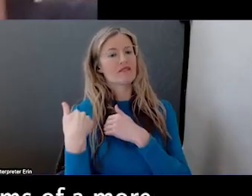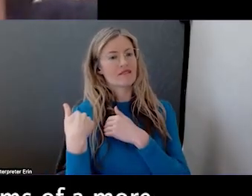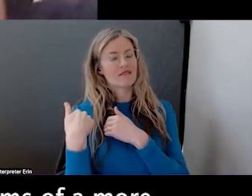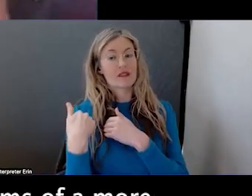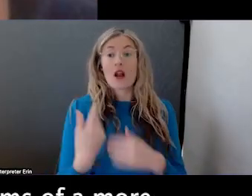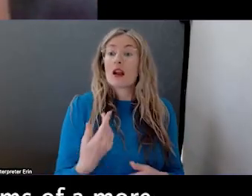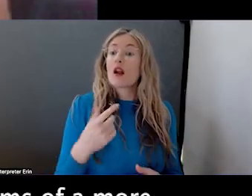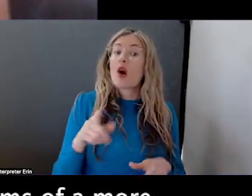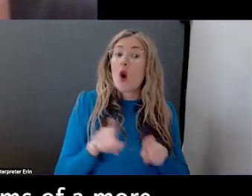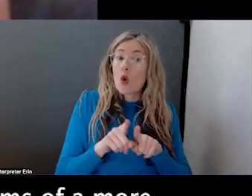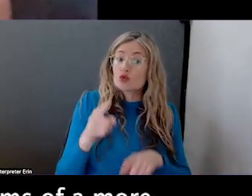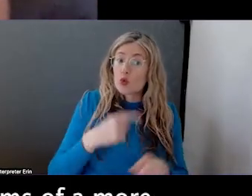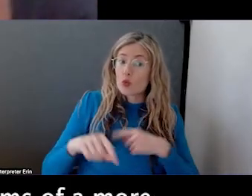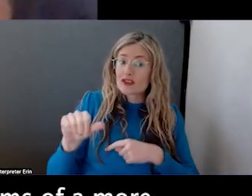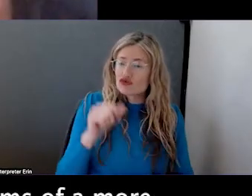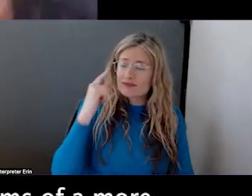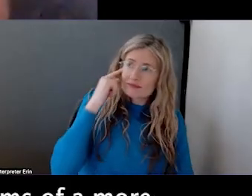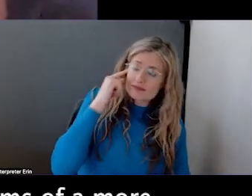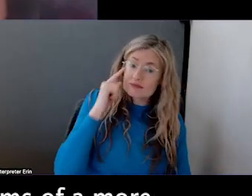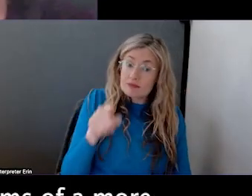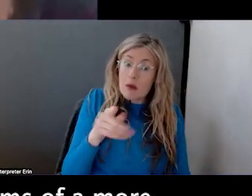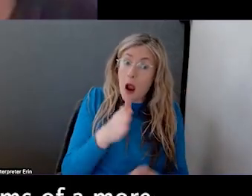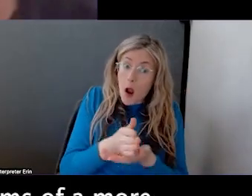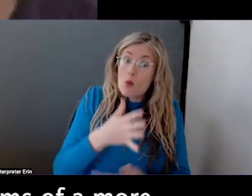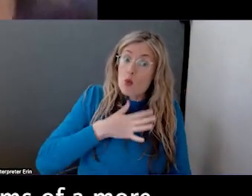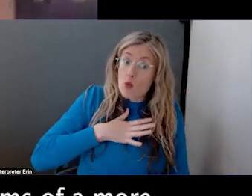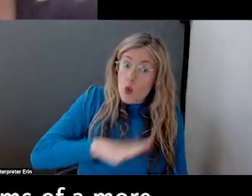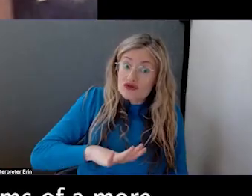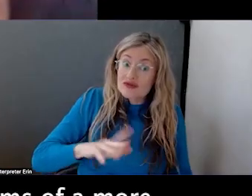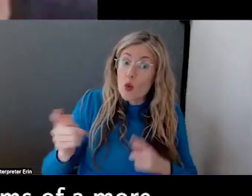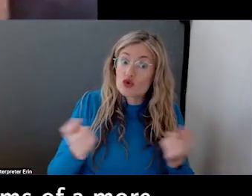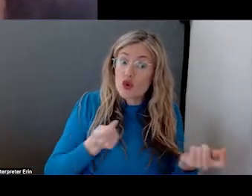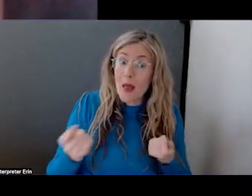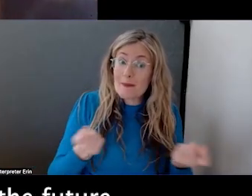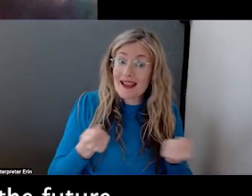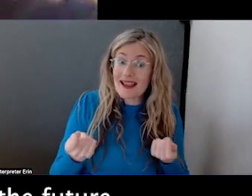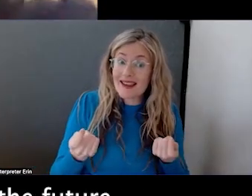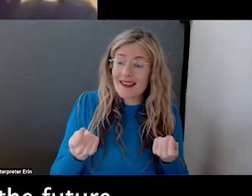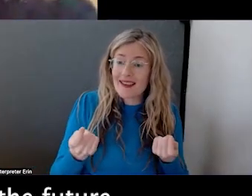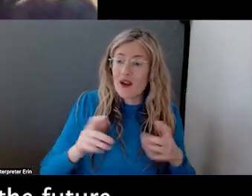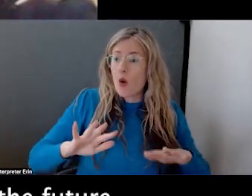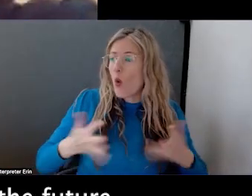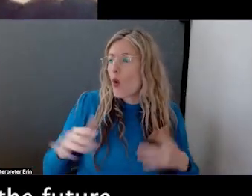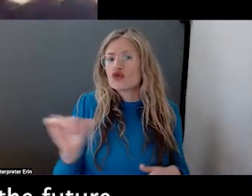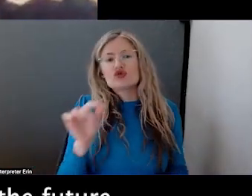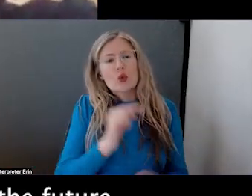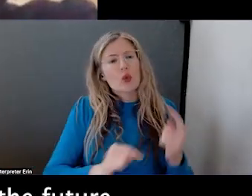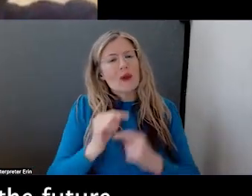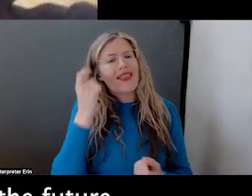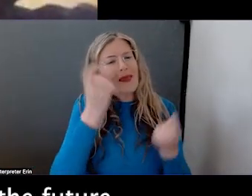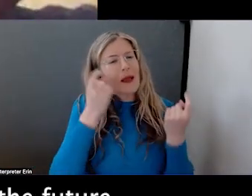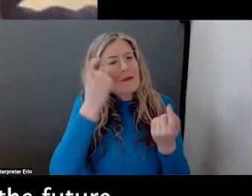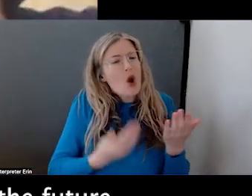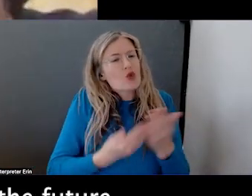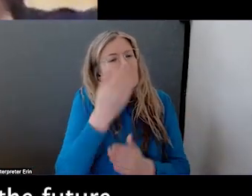for and by whom, or perhaps should we think in terms of a new, more constructive model about this type of disability, and what